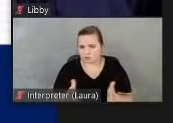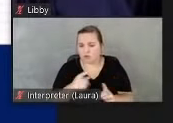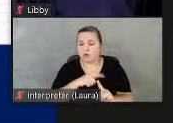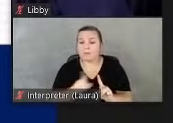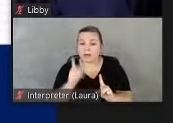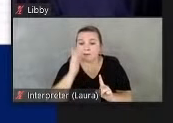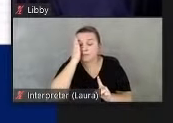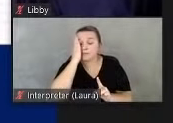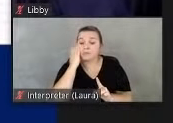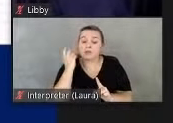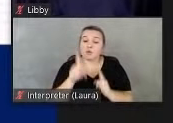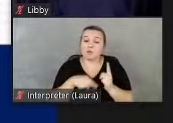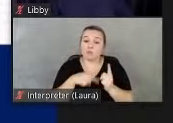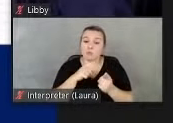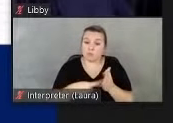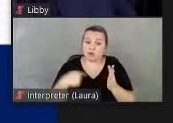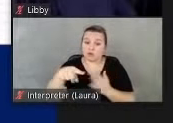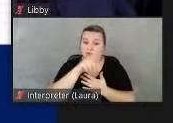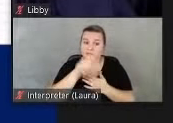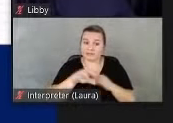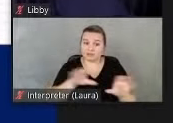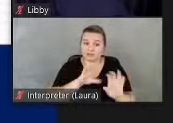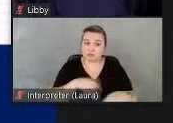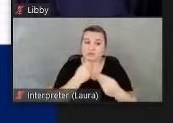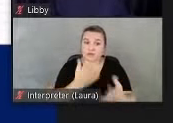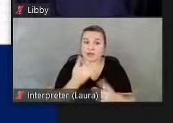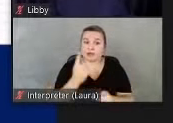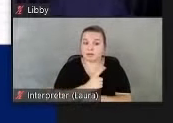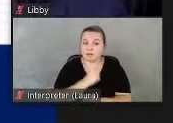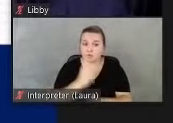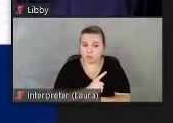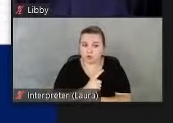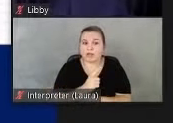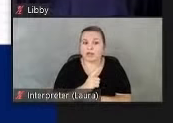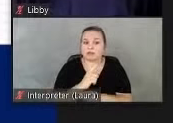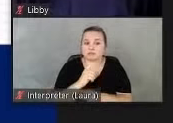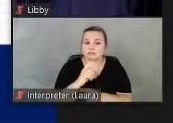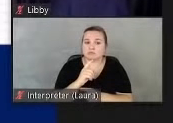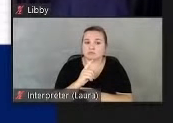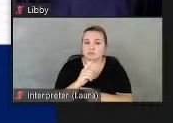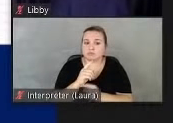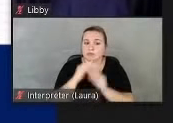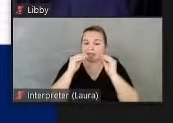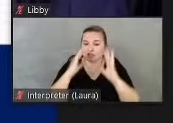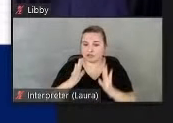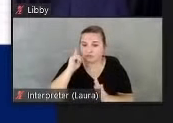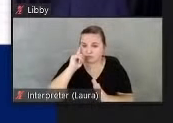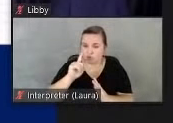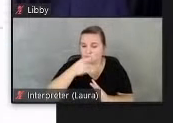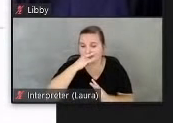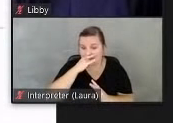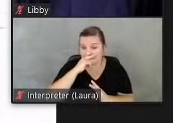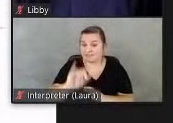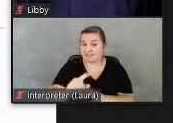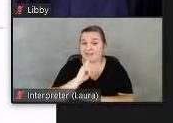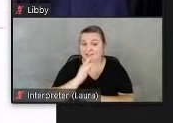this, of what we need to do to provide appropriate services for kids. Because that is our obligation, right?